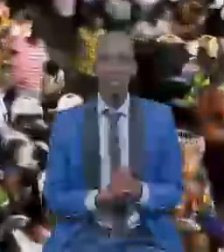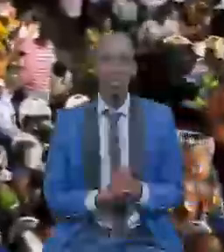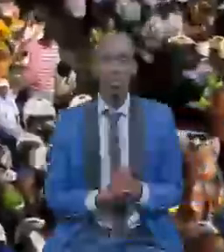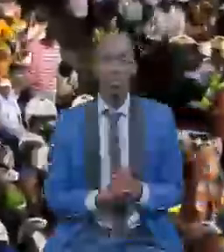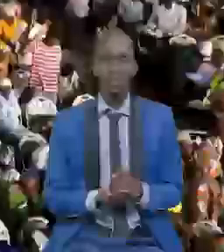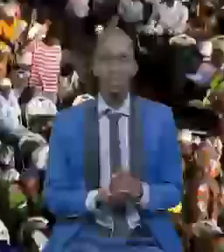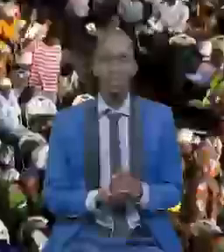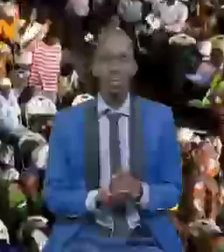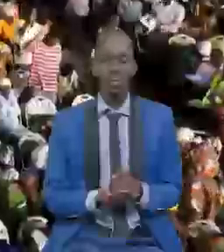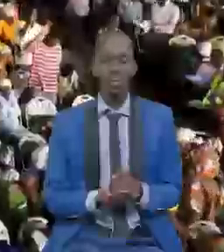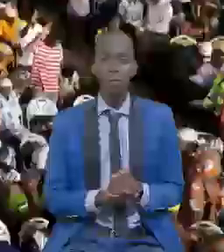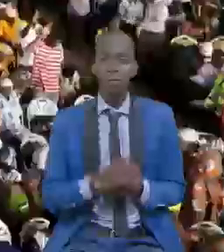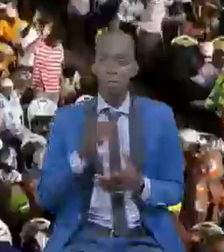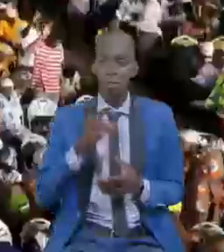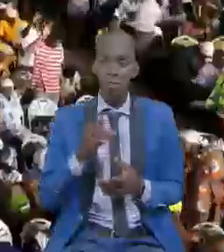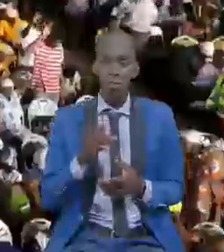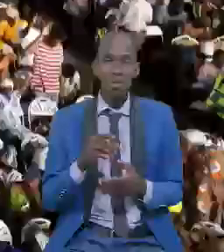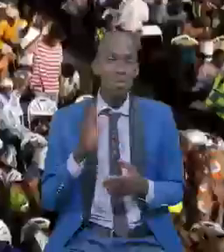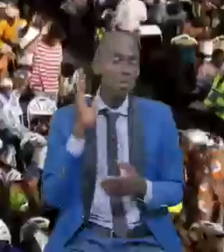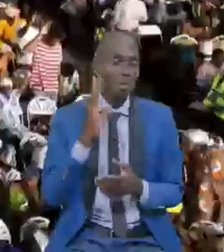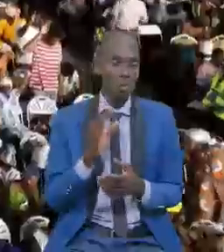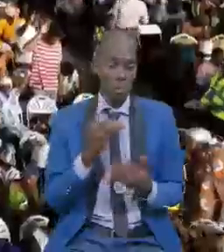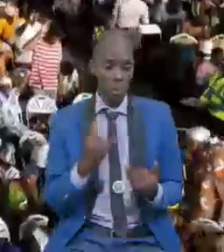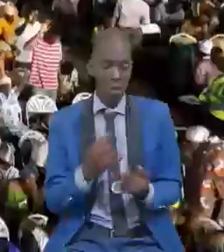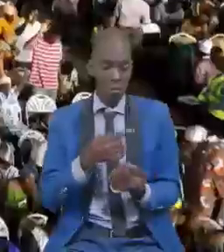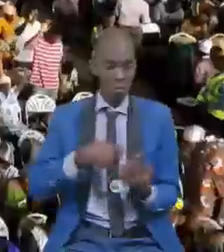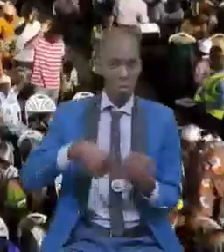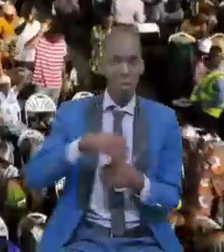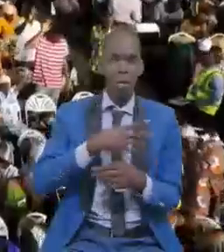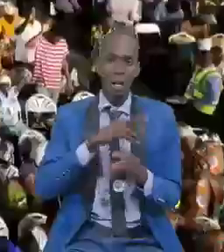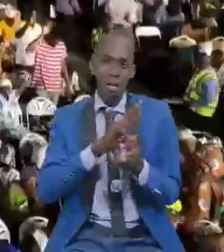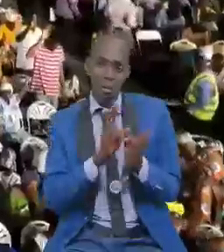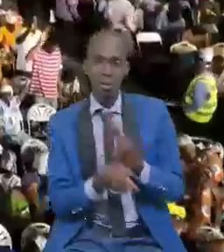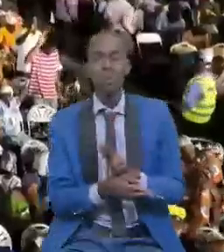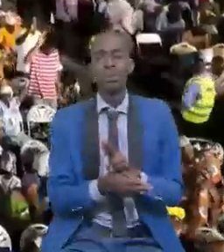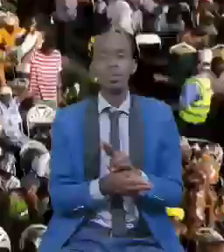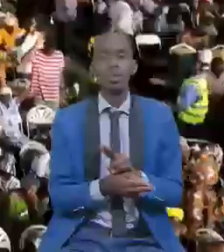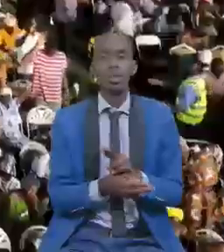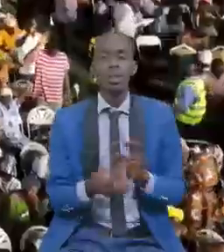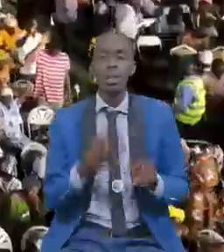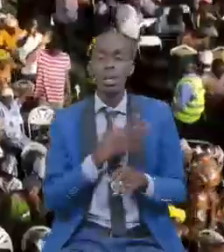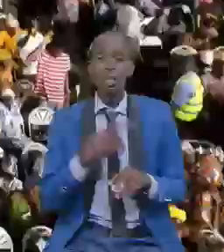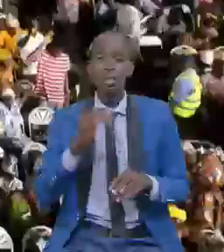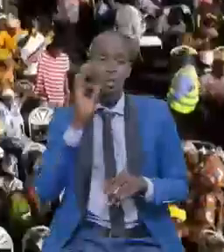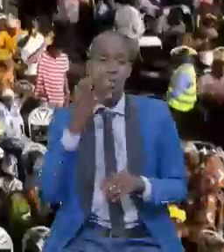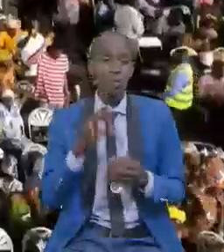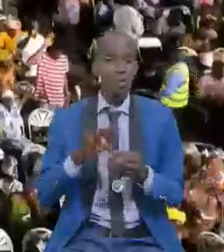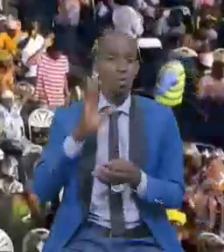When you turn, when you repent, then the fruit of the Spirit will come into your